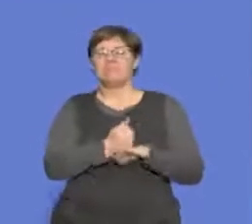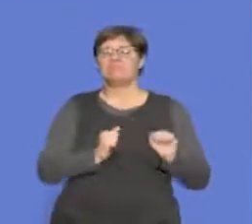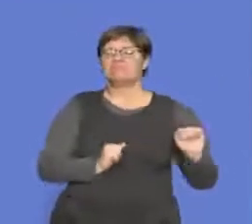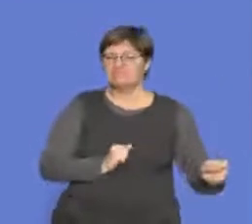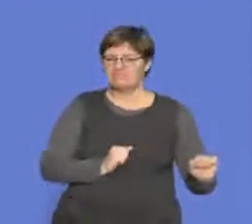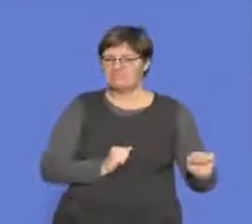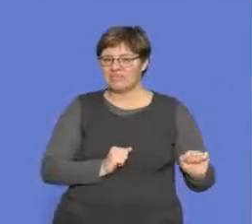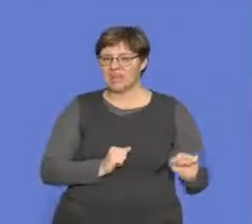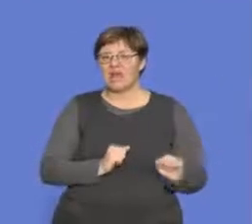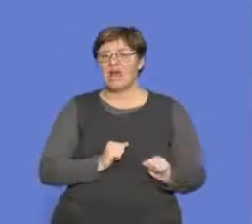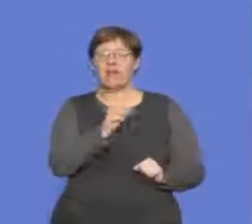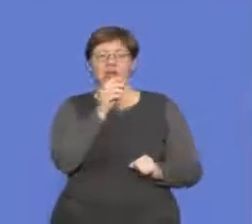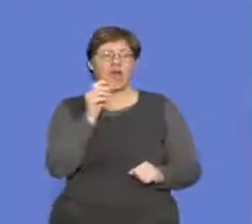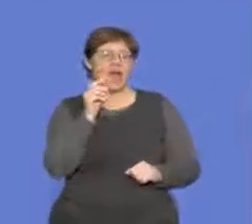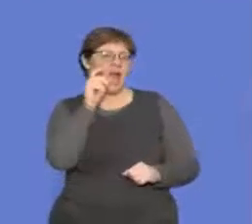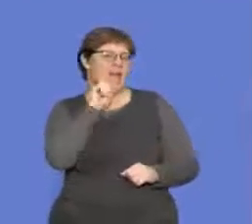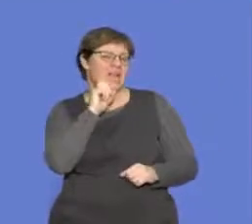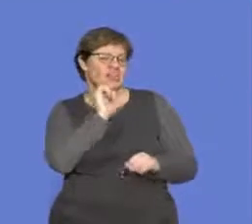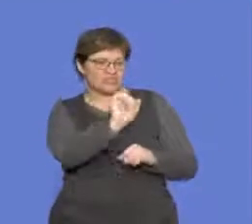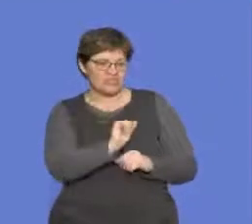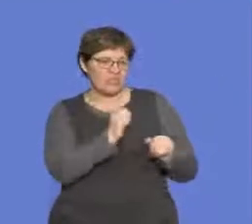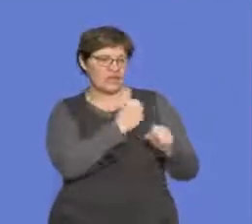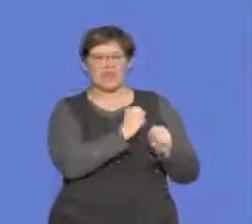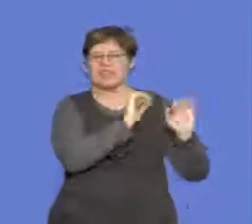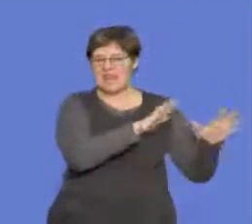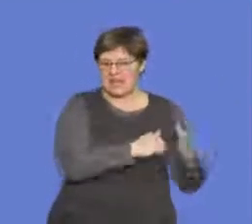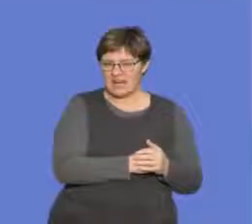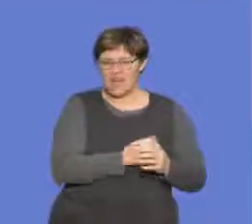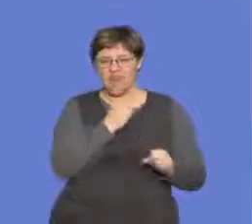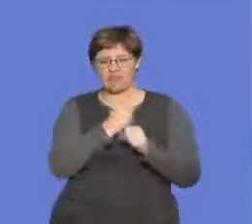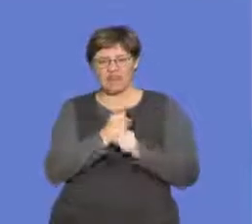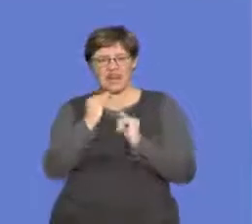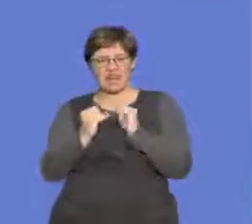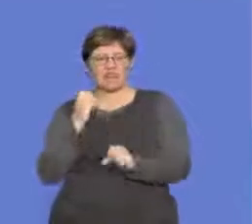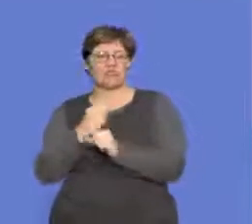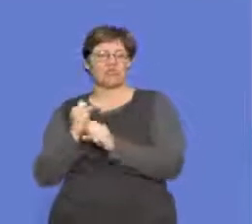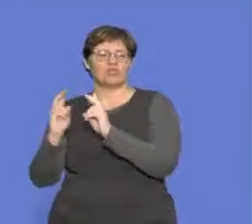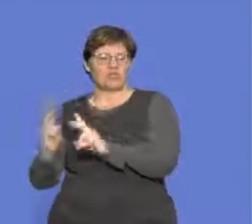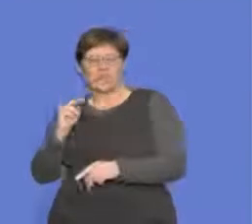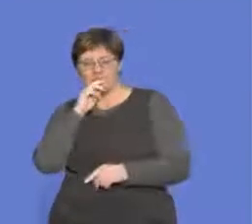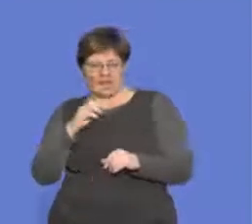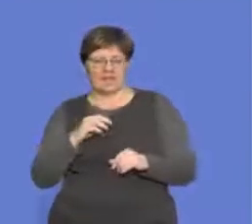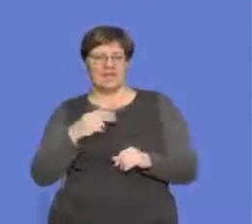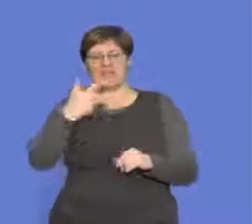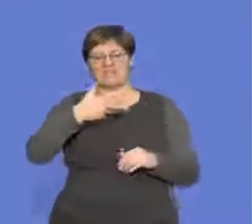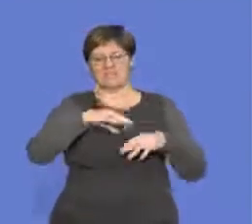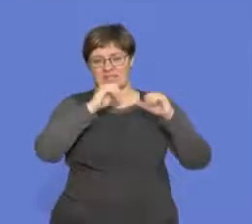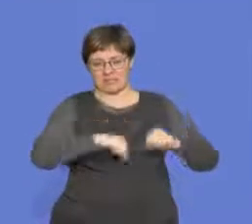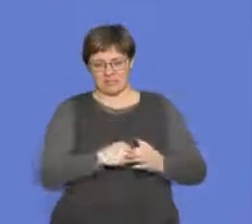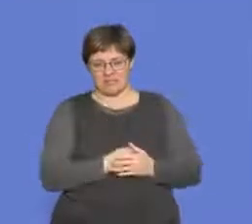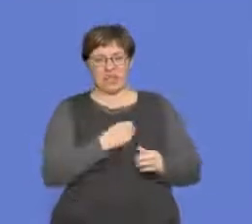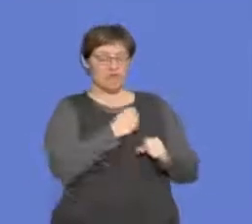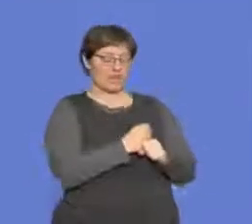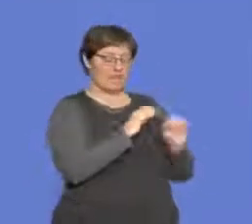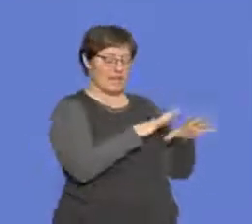on the year of your study. So you could be in grade 10, 11 and 12. That's a classification system. And within the grade